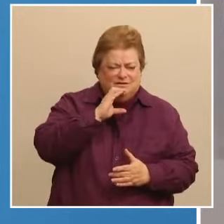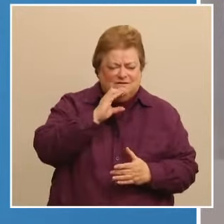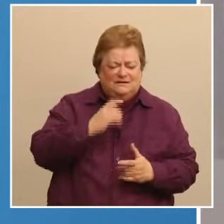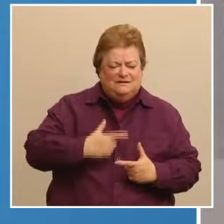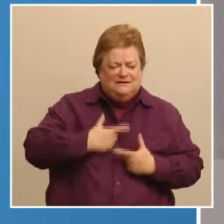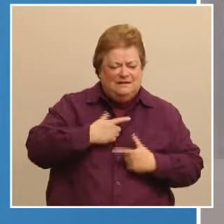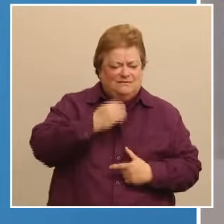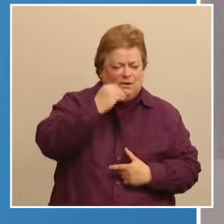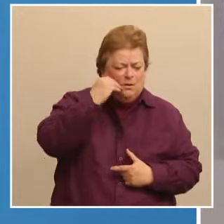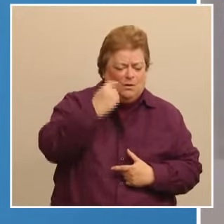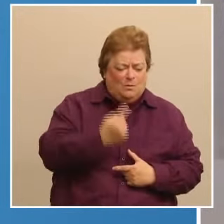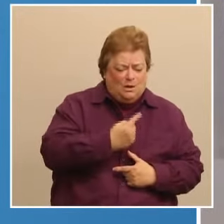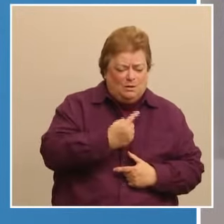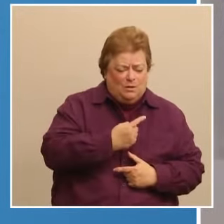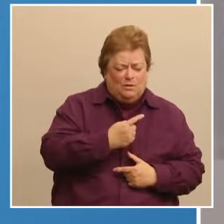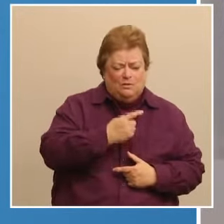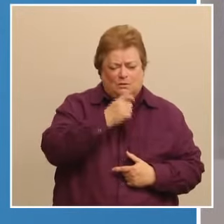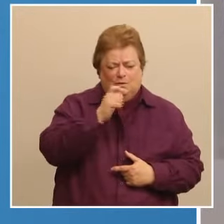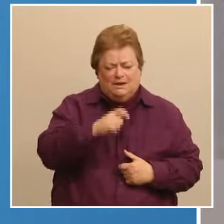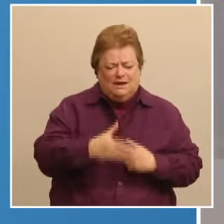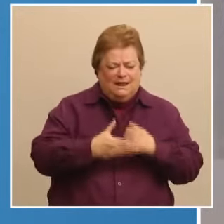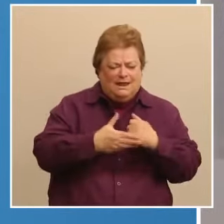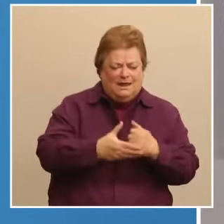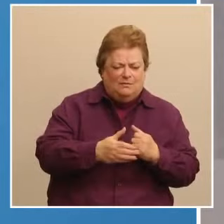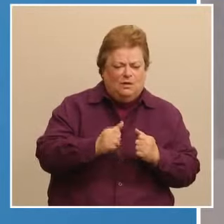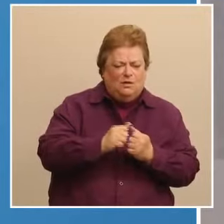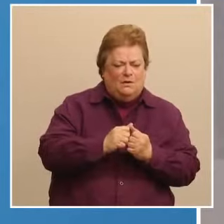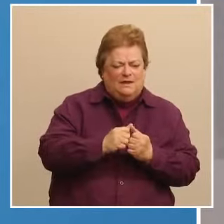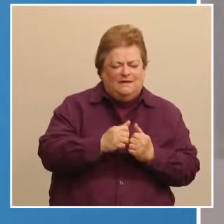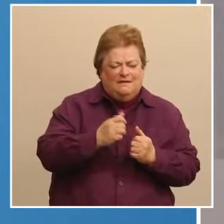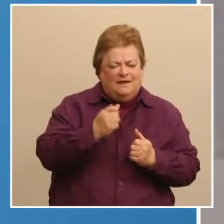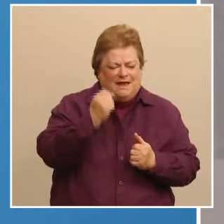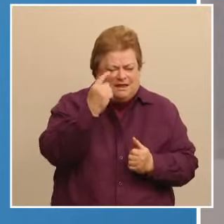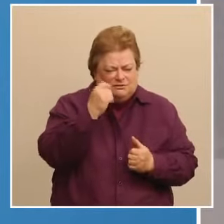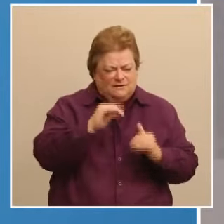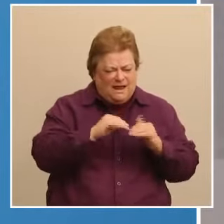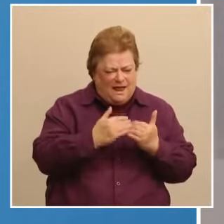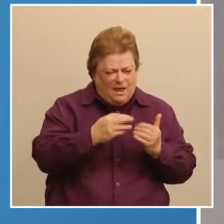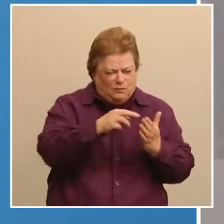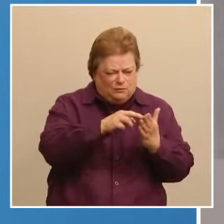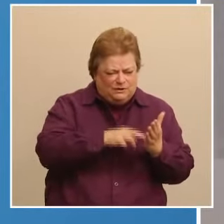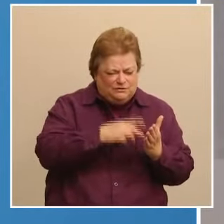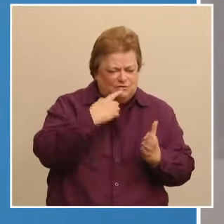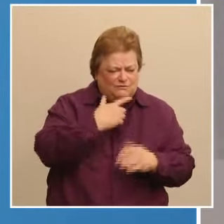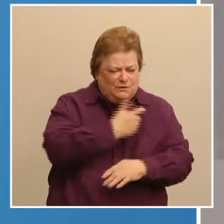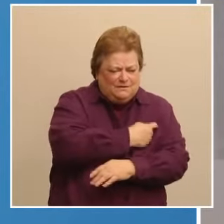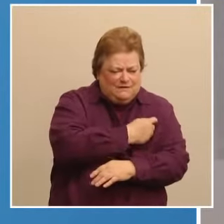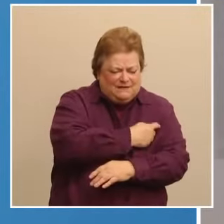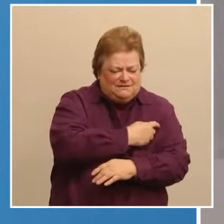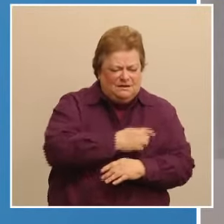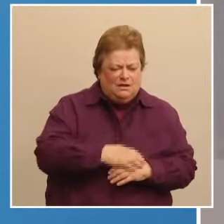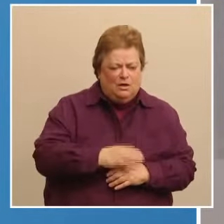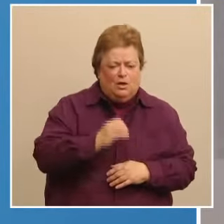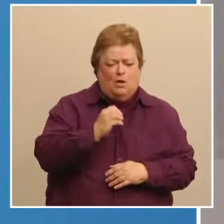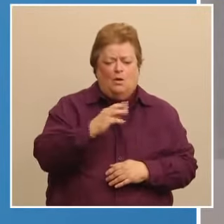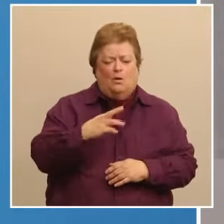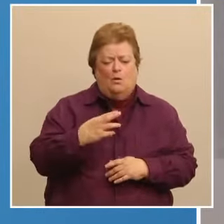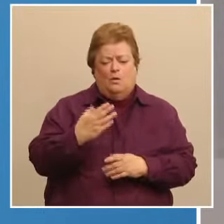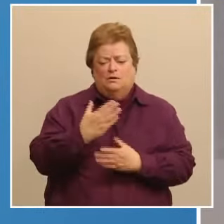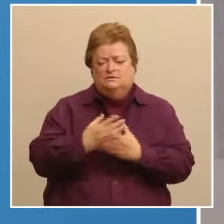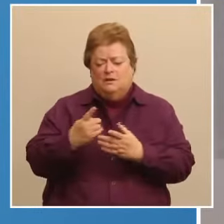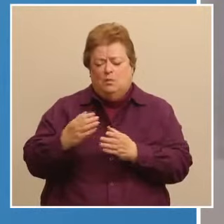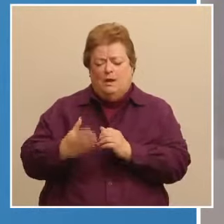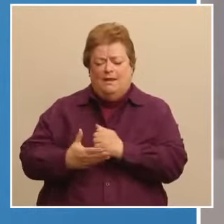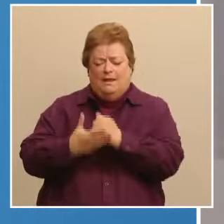alone that need some help navigating the registration process for vaccines, or to be escorted down to